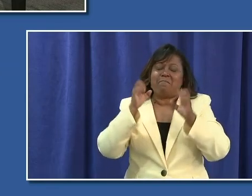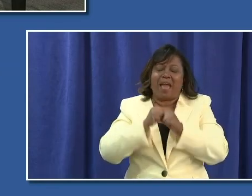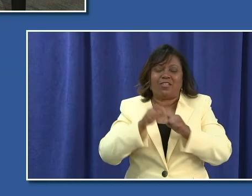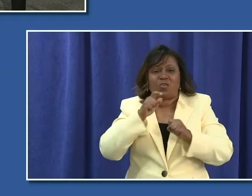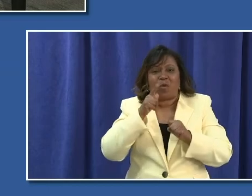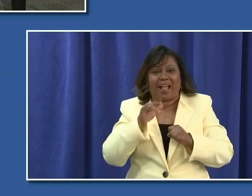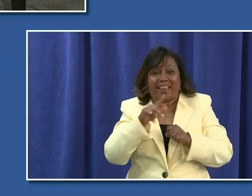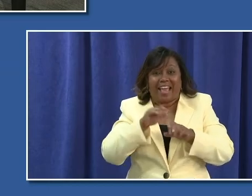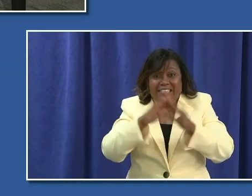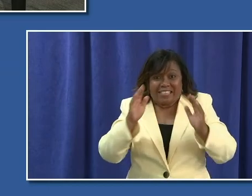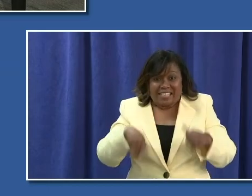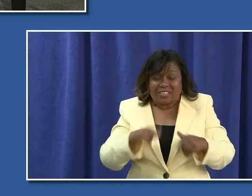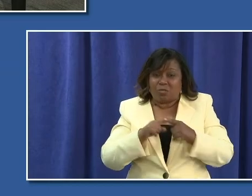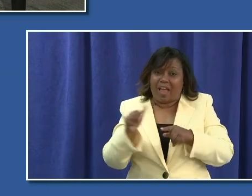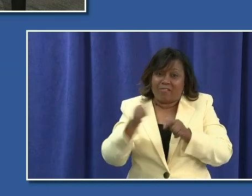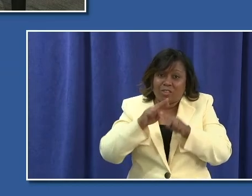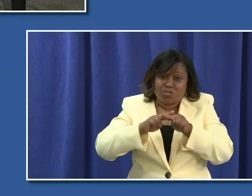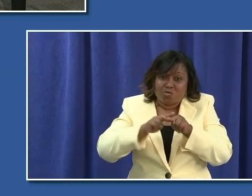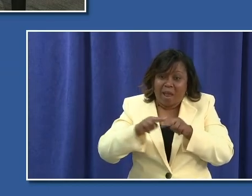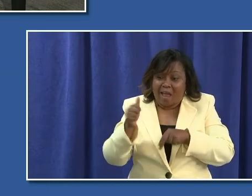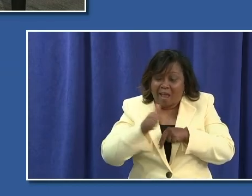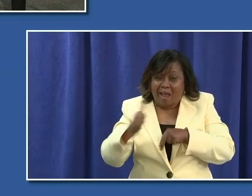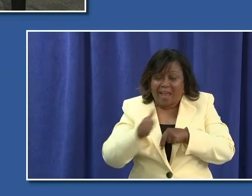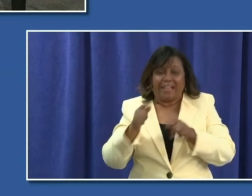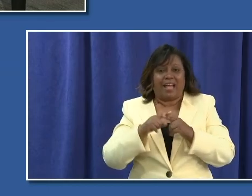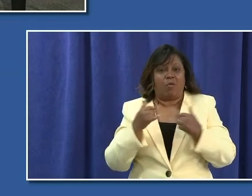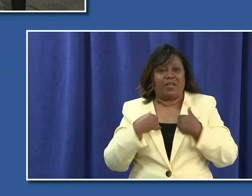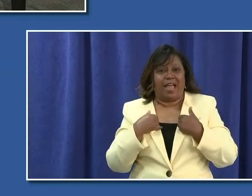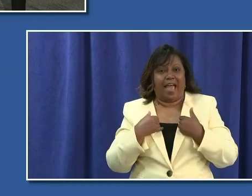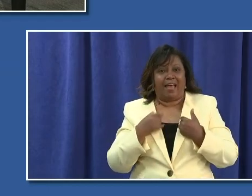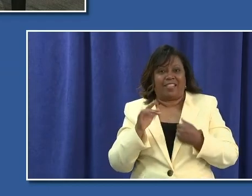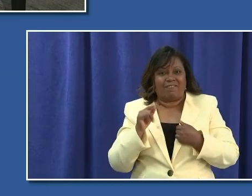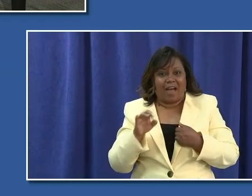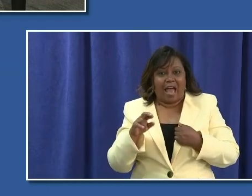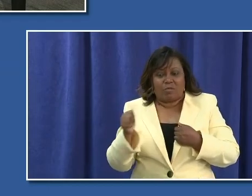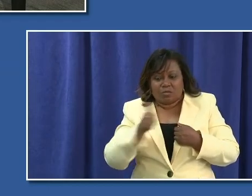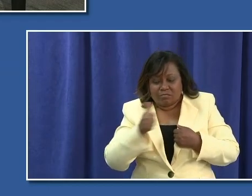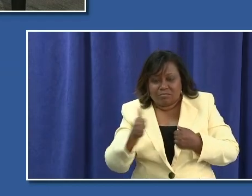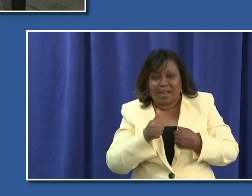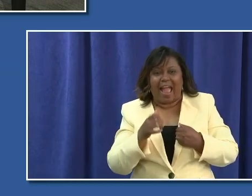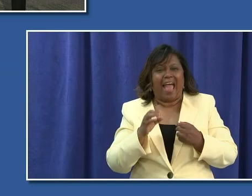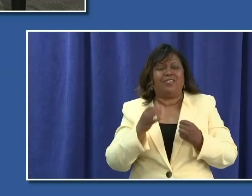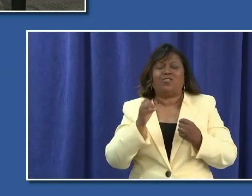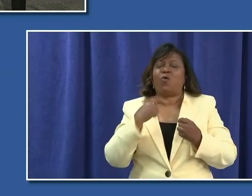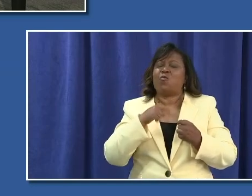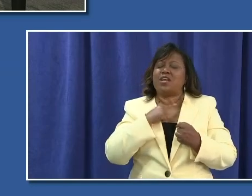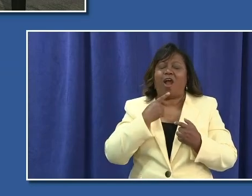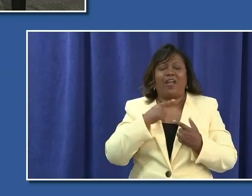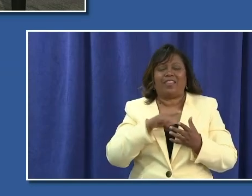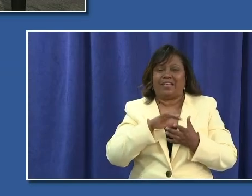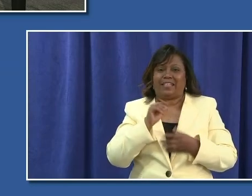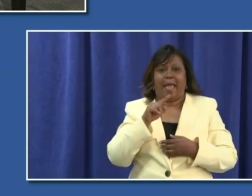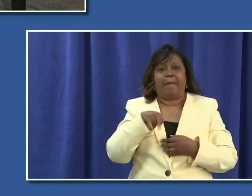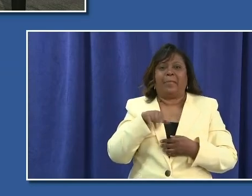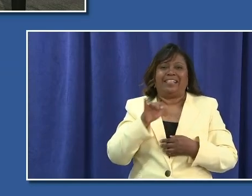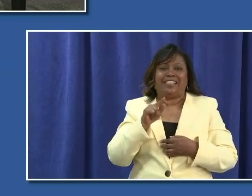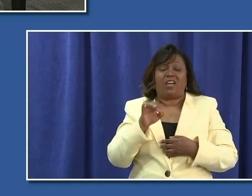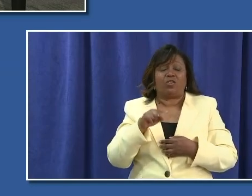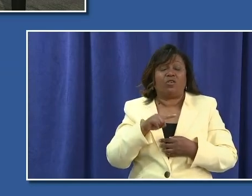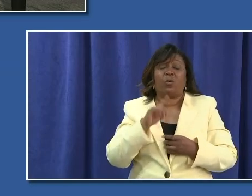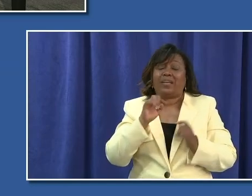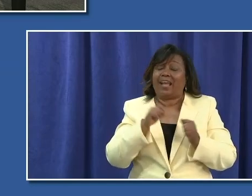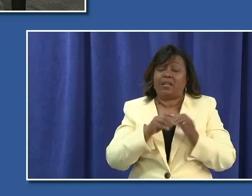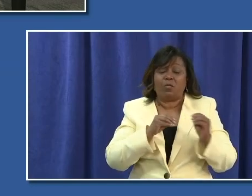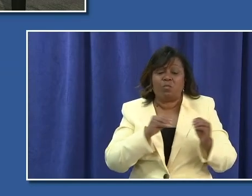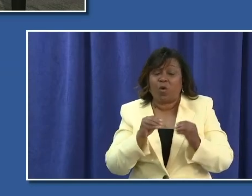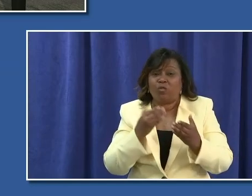Great Lakes system. We have the train system that ran through. Now we have the fiber that runs through, and so we are this epicenter where we need to be able